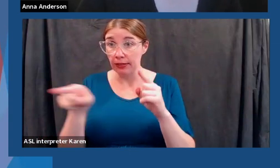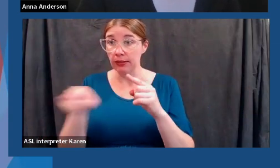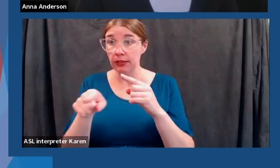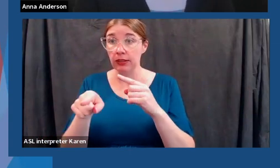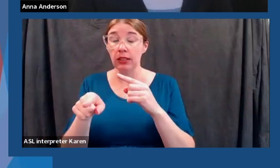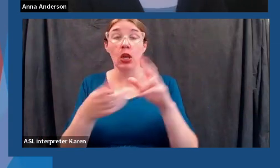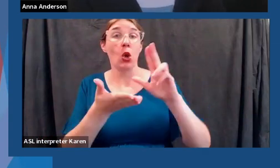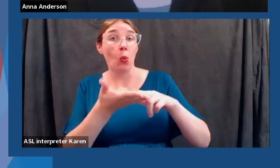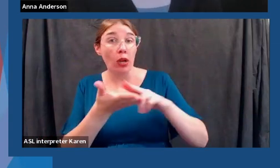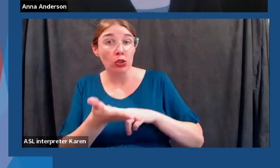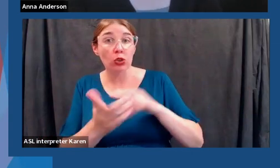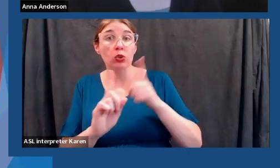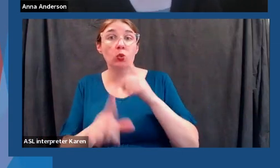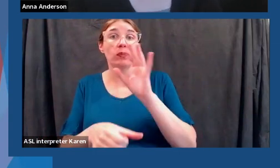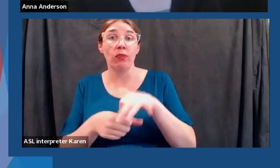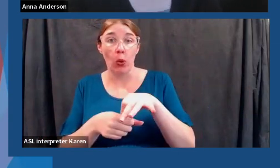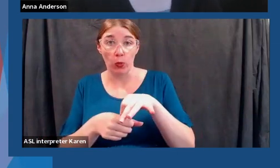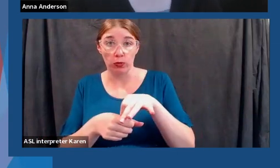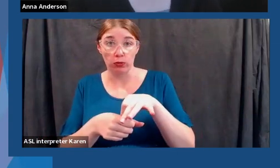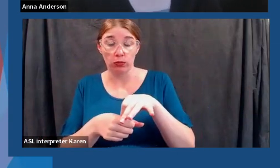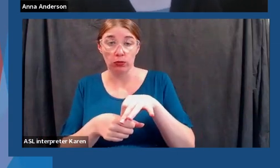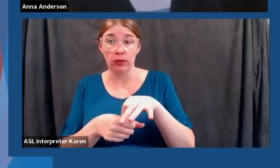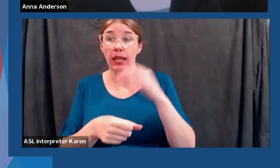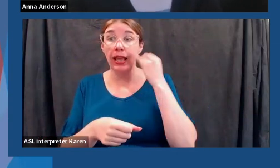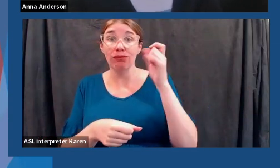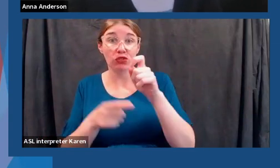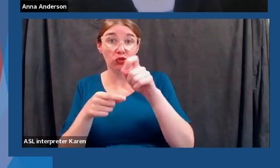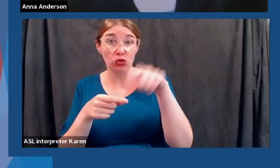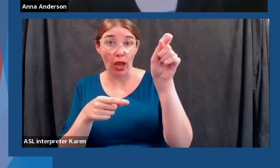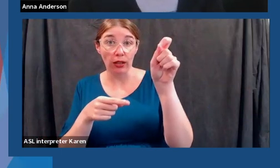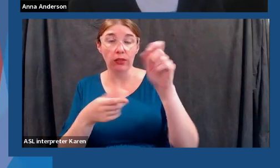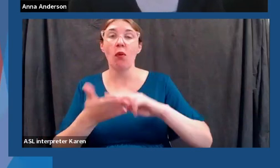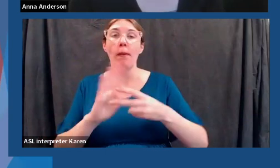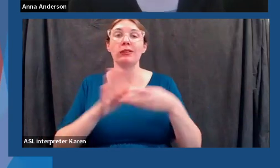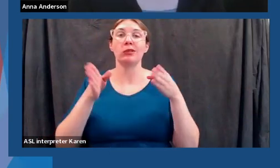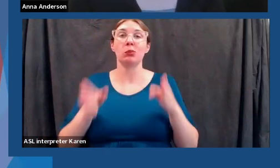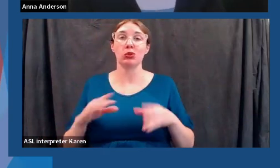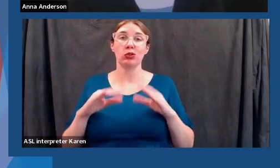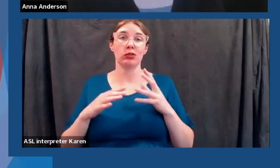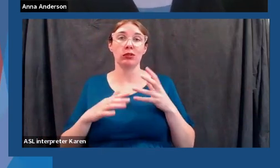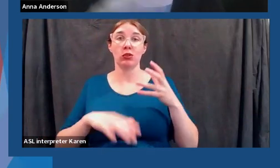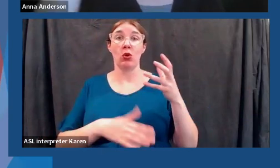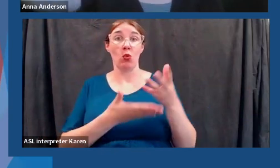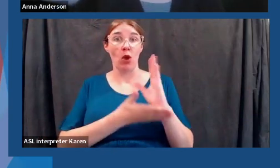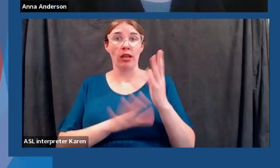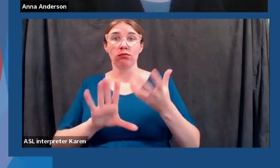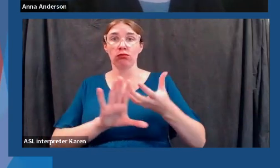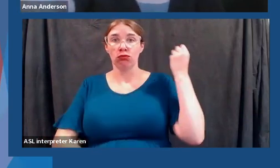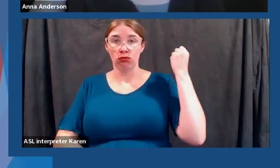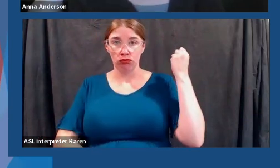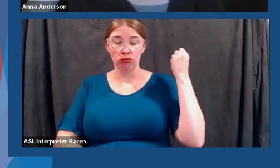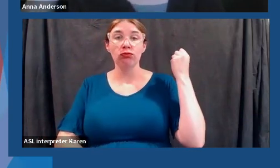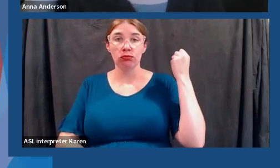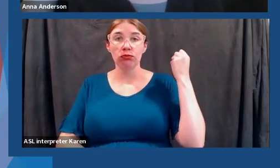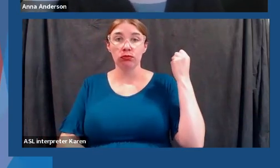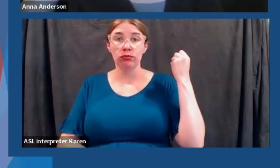vote or vote in an election. If that is checked, the right has been removed. So that's the easiest